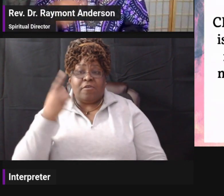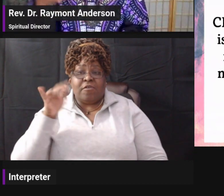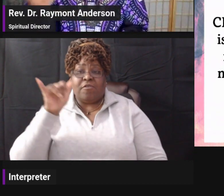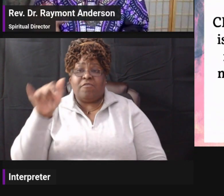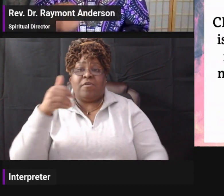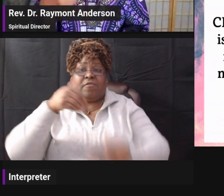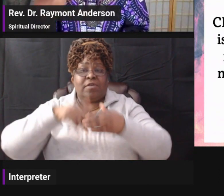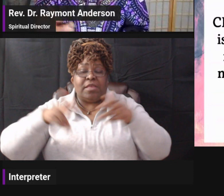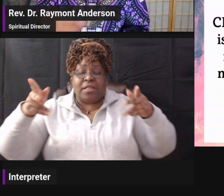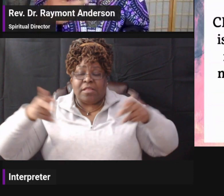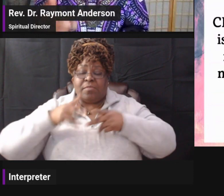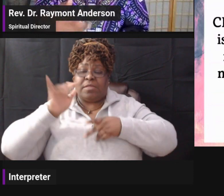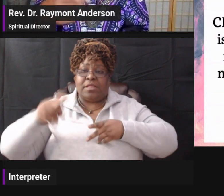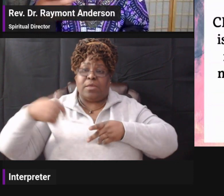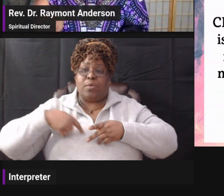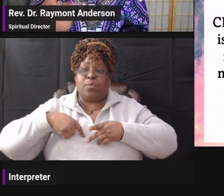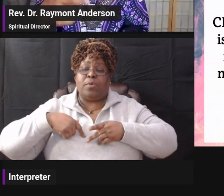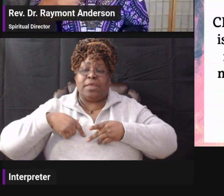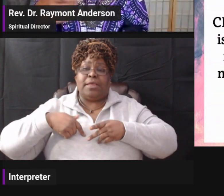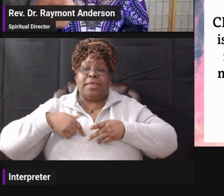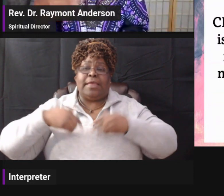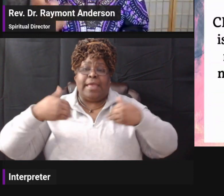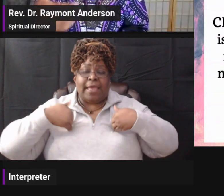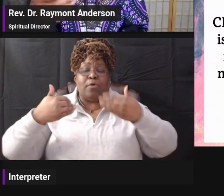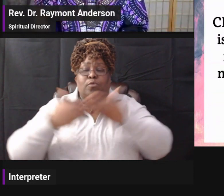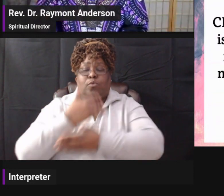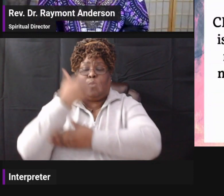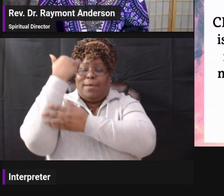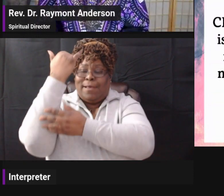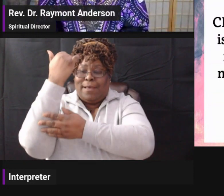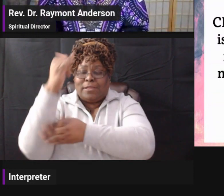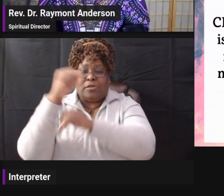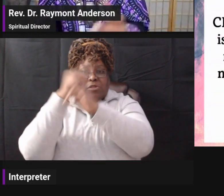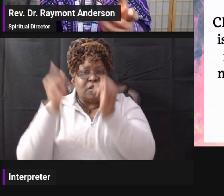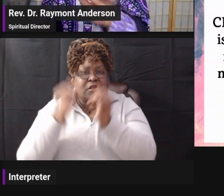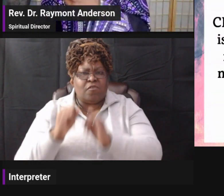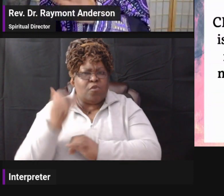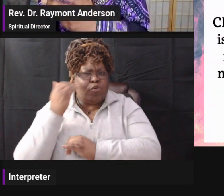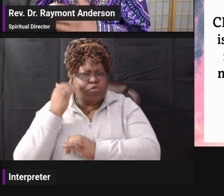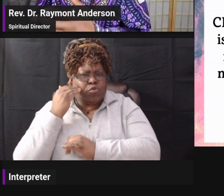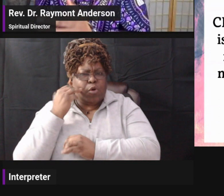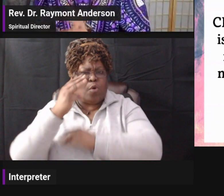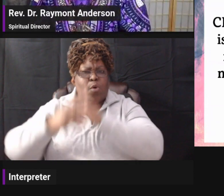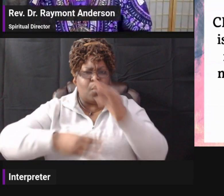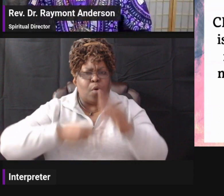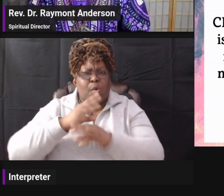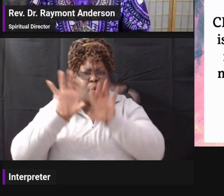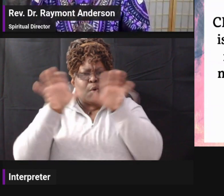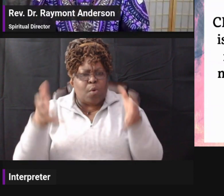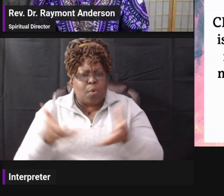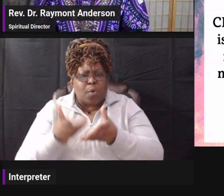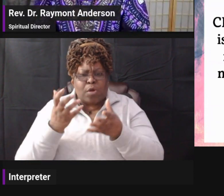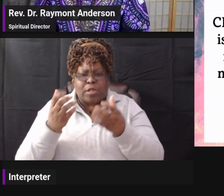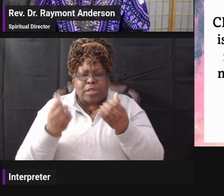we are forever in a space where we can conceive of new ideas and new forms. Oh, you mean new forms like a world that